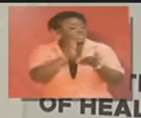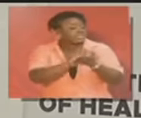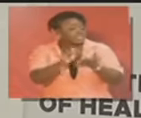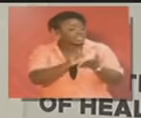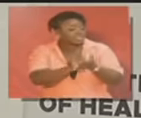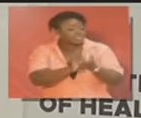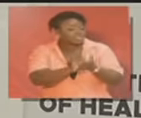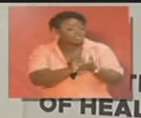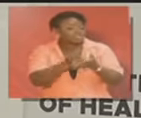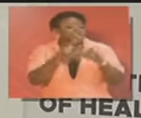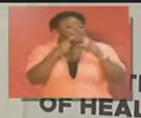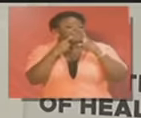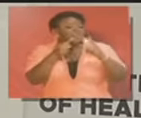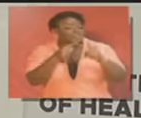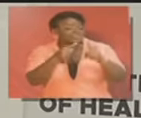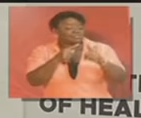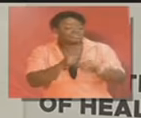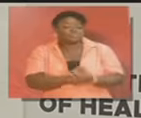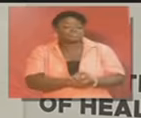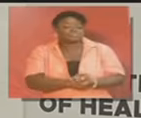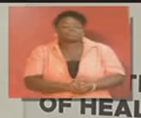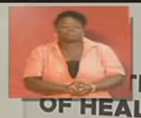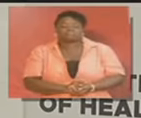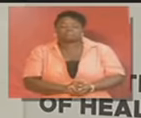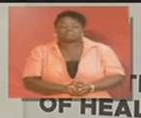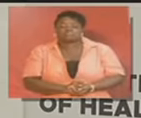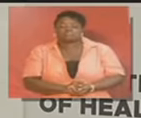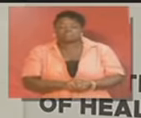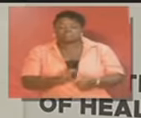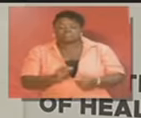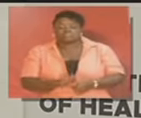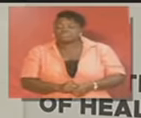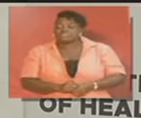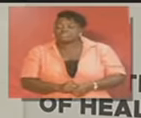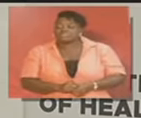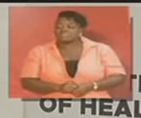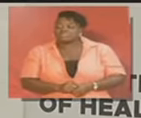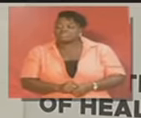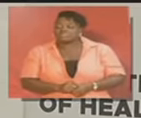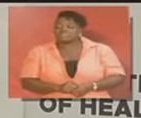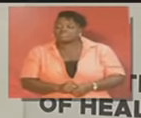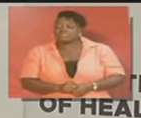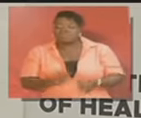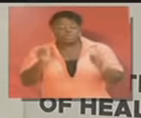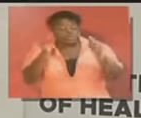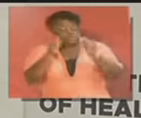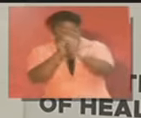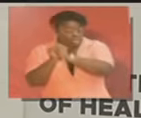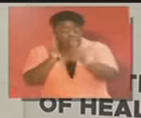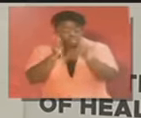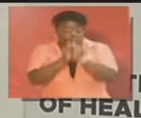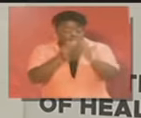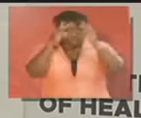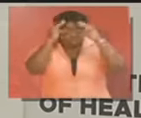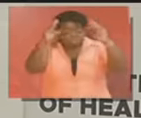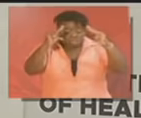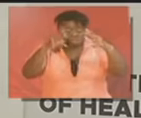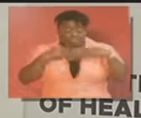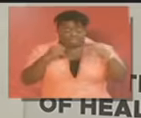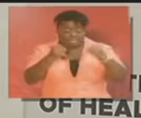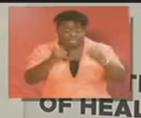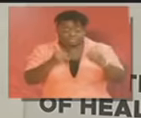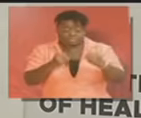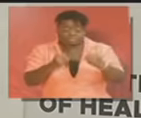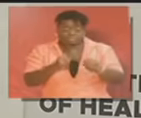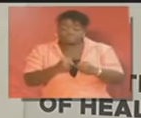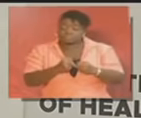and so on, so that we found, along with the Ministry of Health, of course, that there has been a need